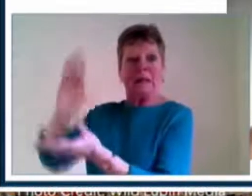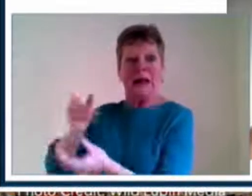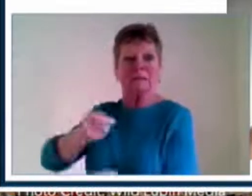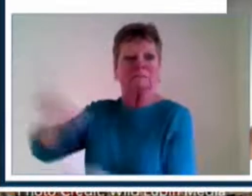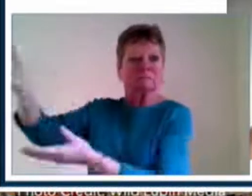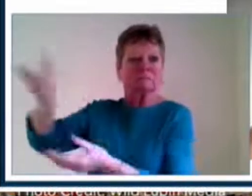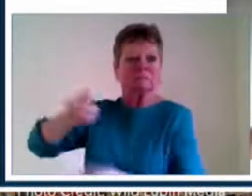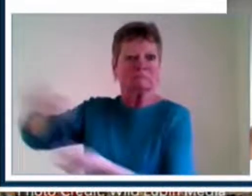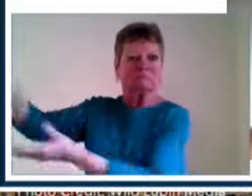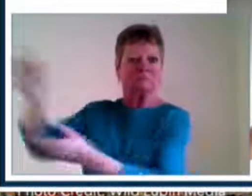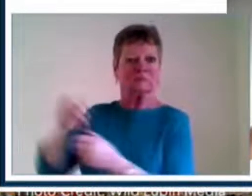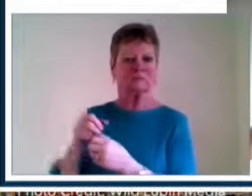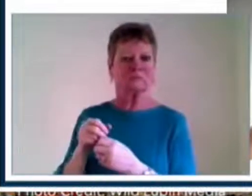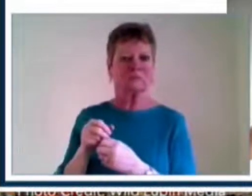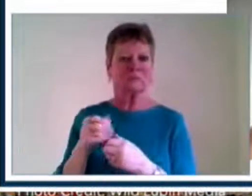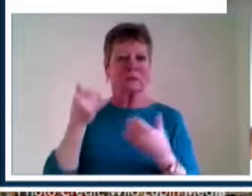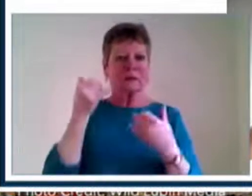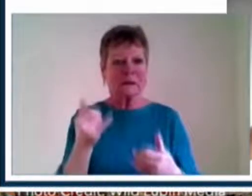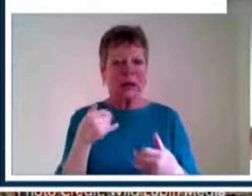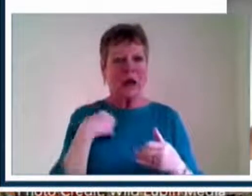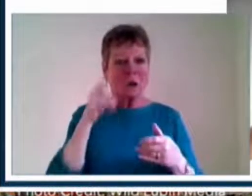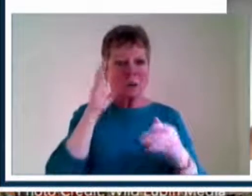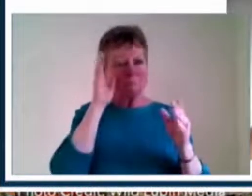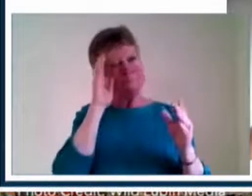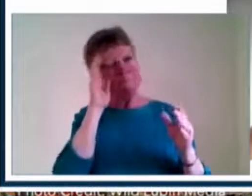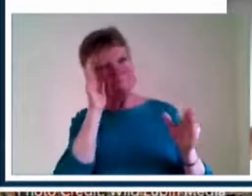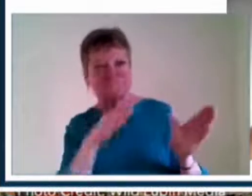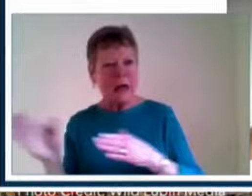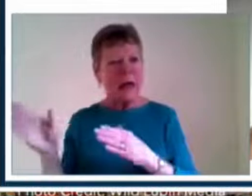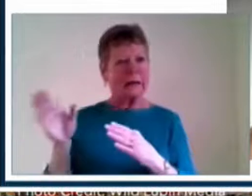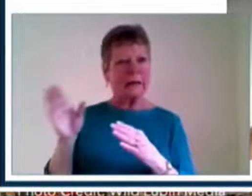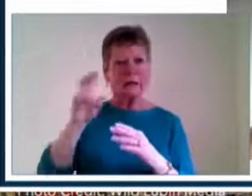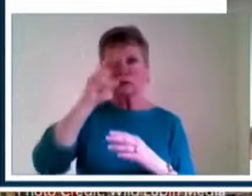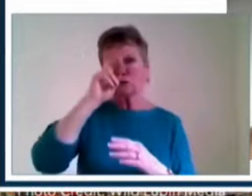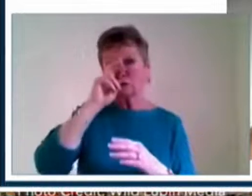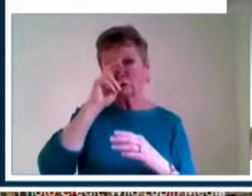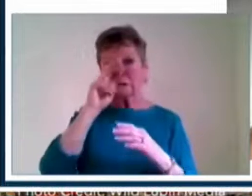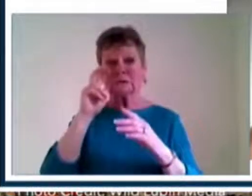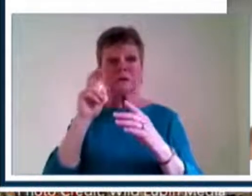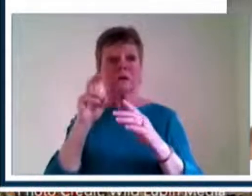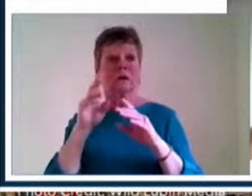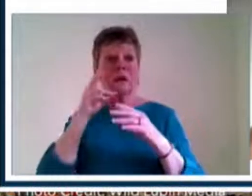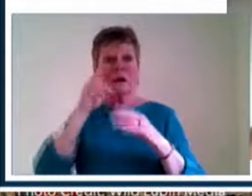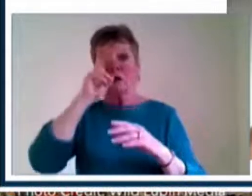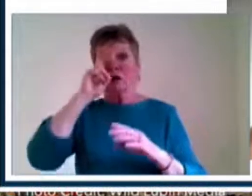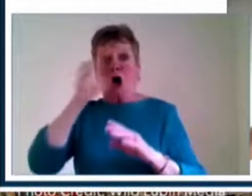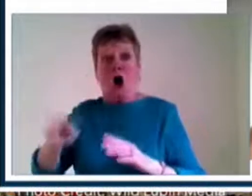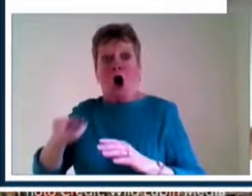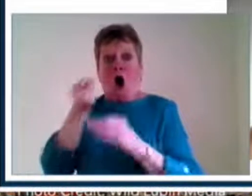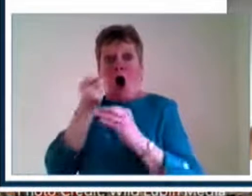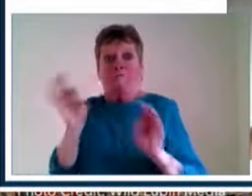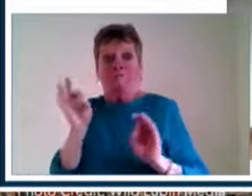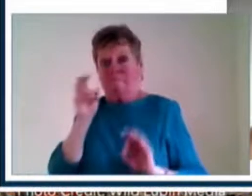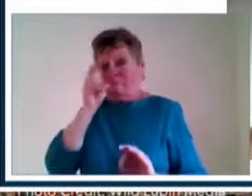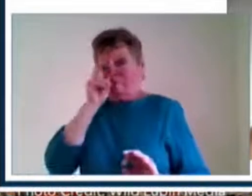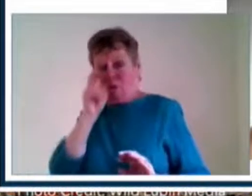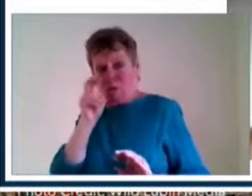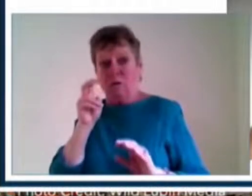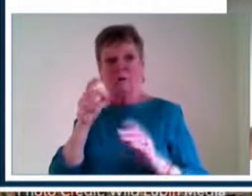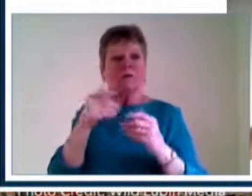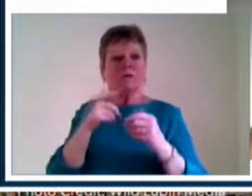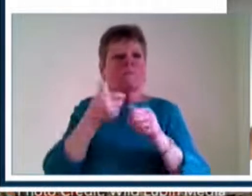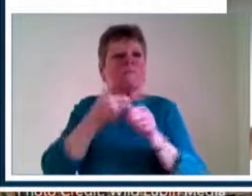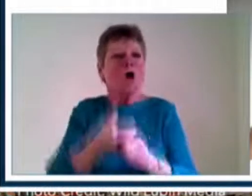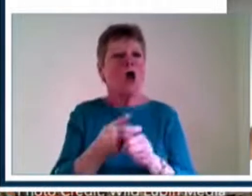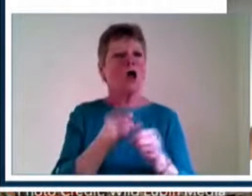start lifting restrictions in a phased approach. We'll be monitoring cases and hospitalizations closely, and if things go well,